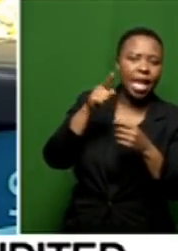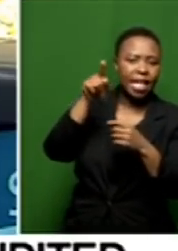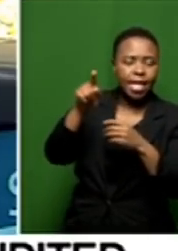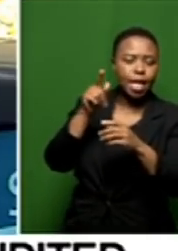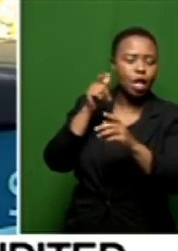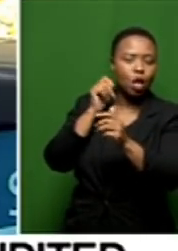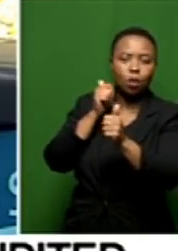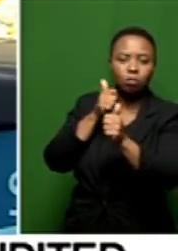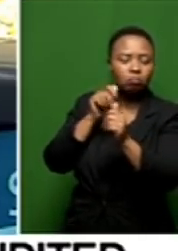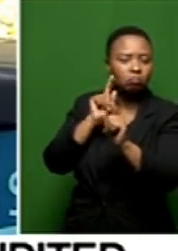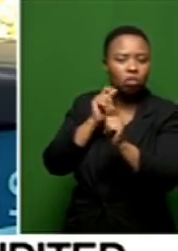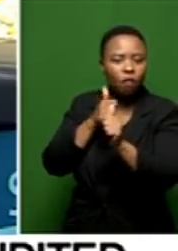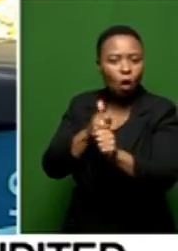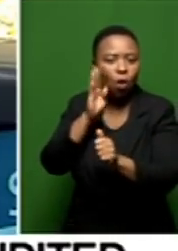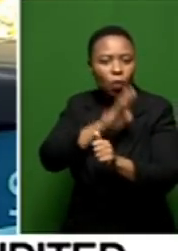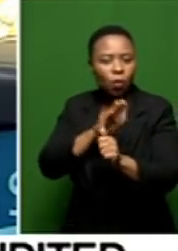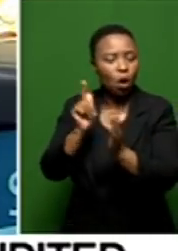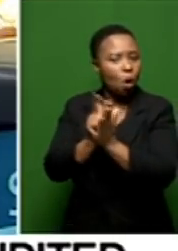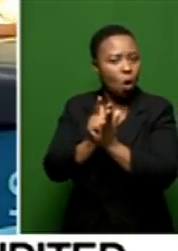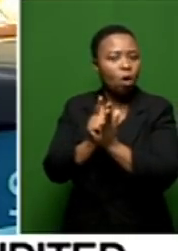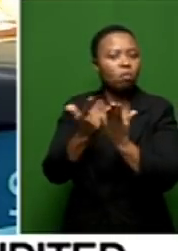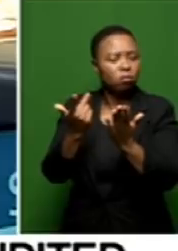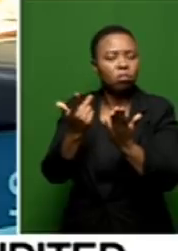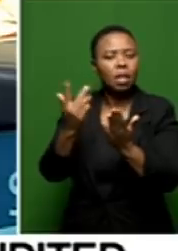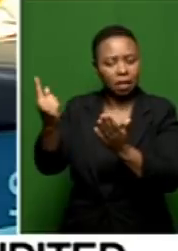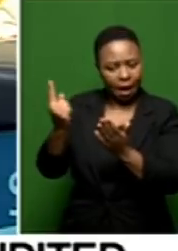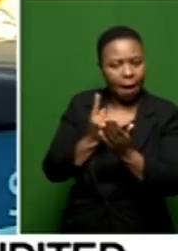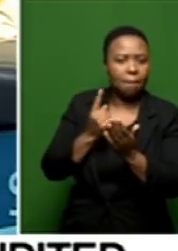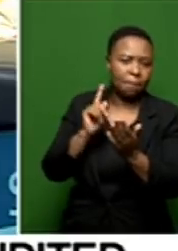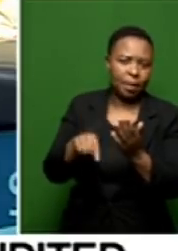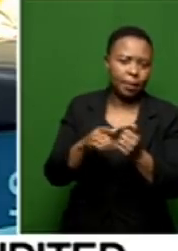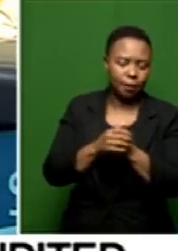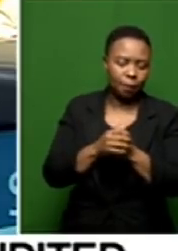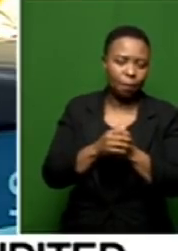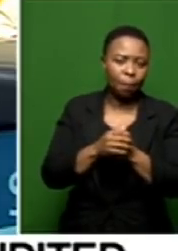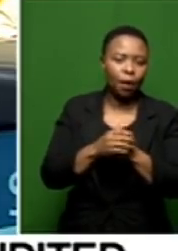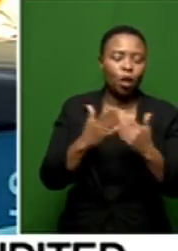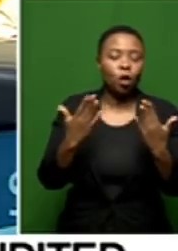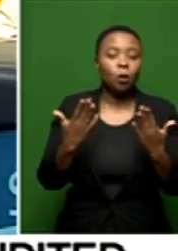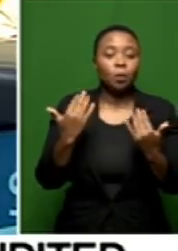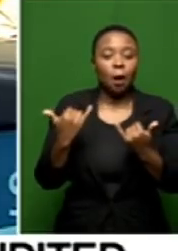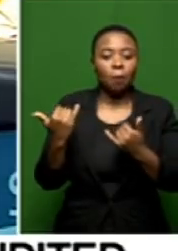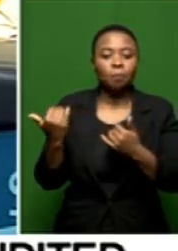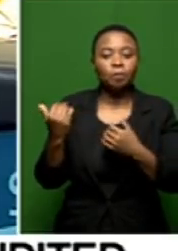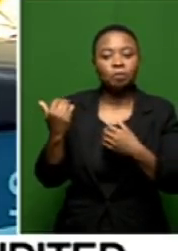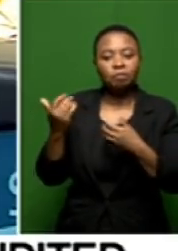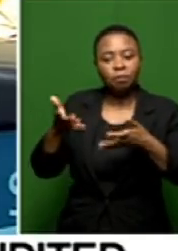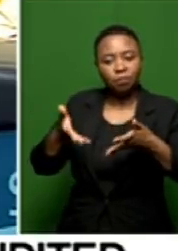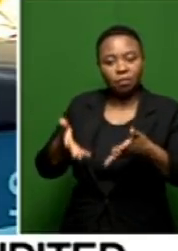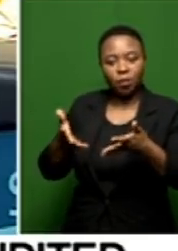on which you level them. We are joined now here in our makeshift